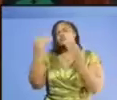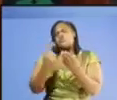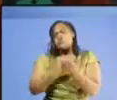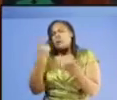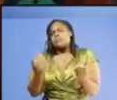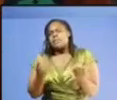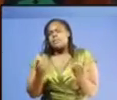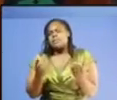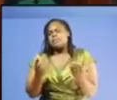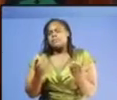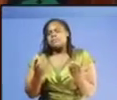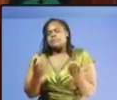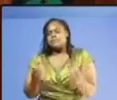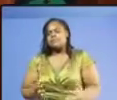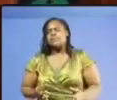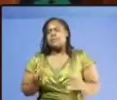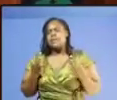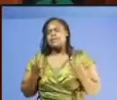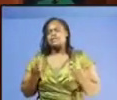have?